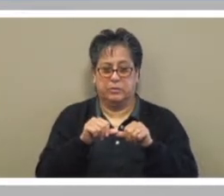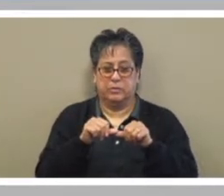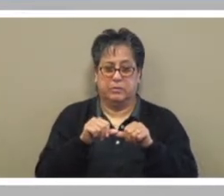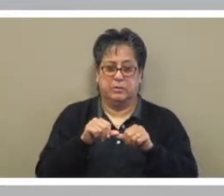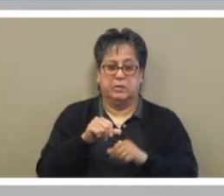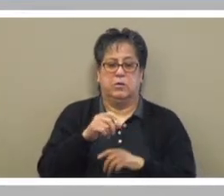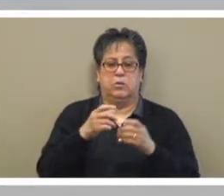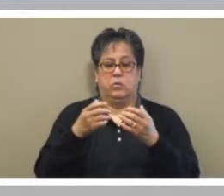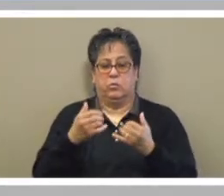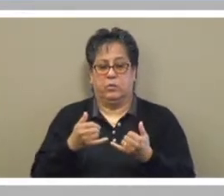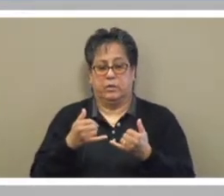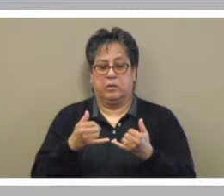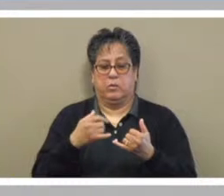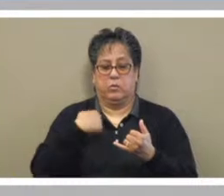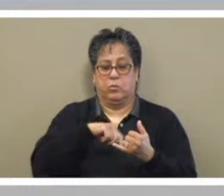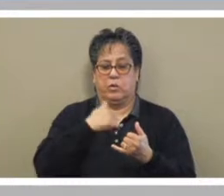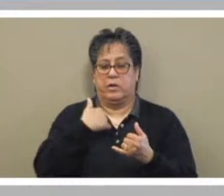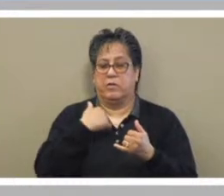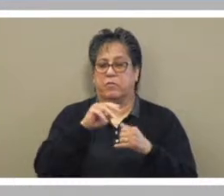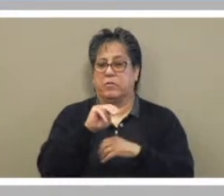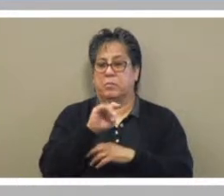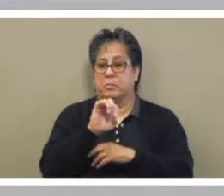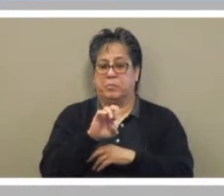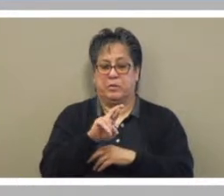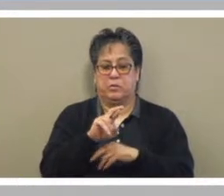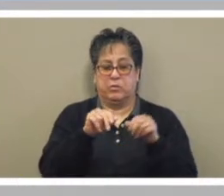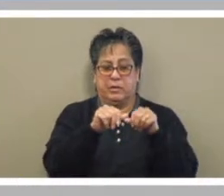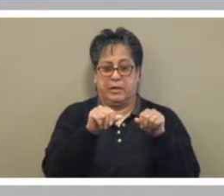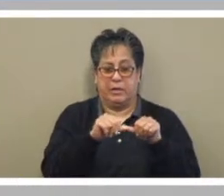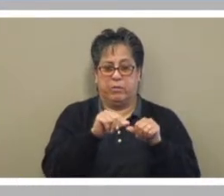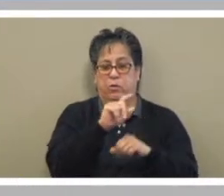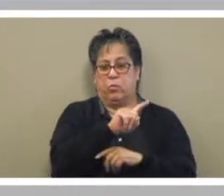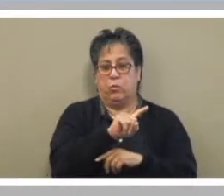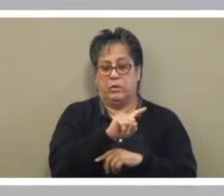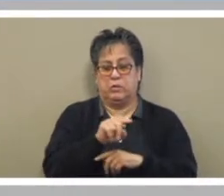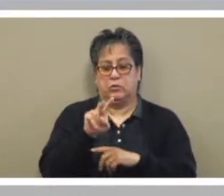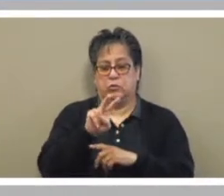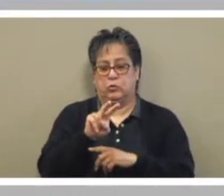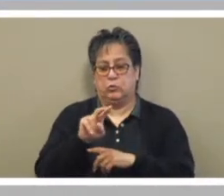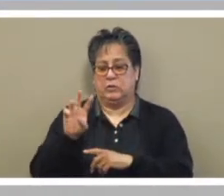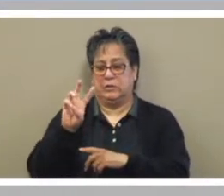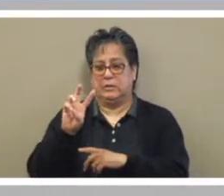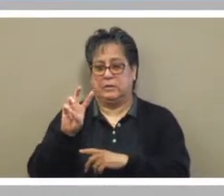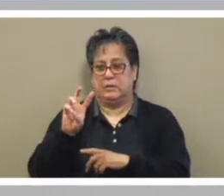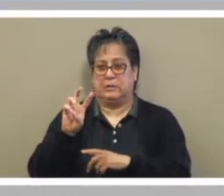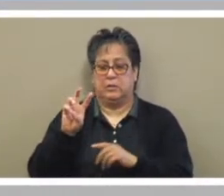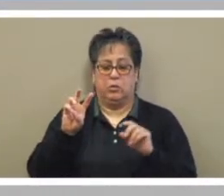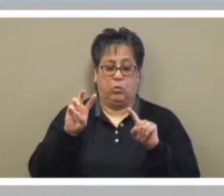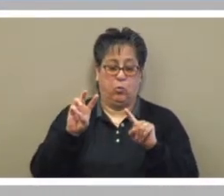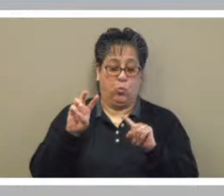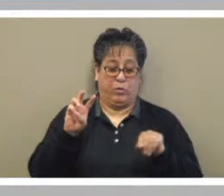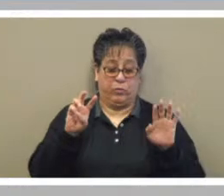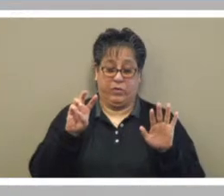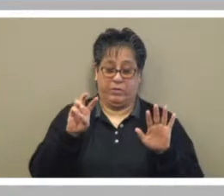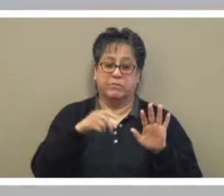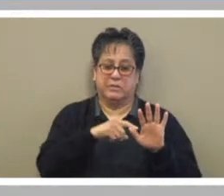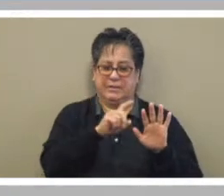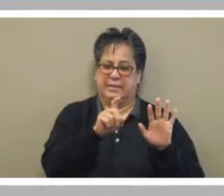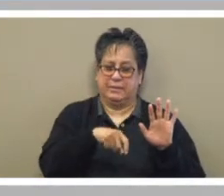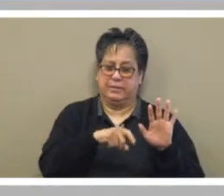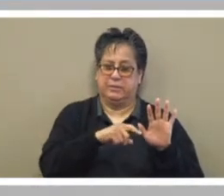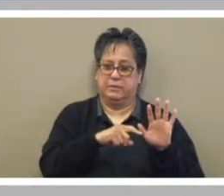we currently are deploying meters in area 1, 2, and 6. Areas 1 through 5 are located in